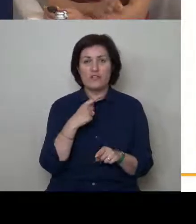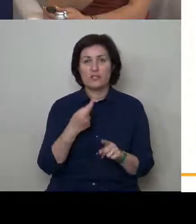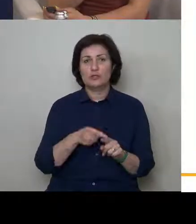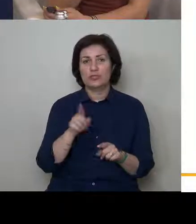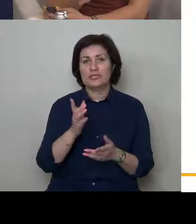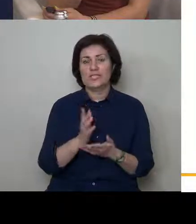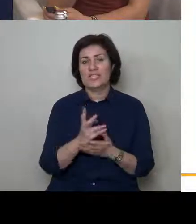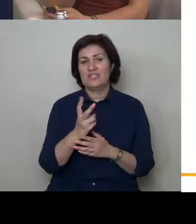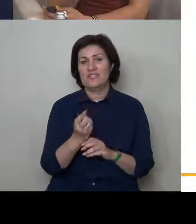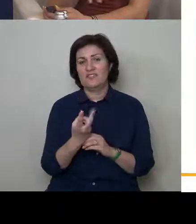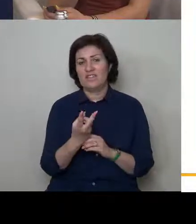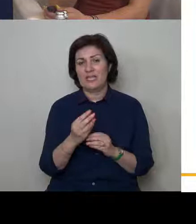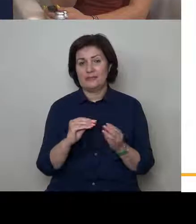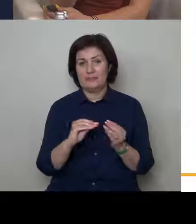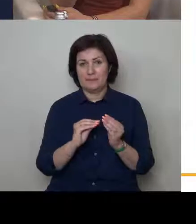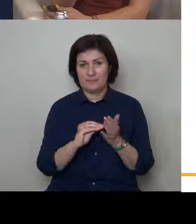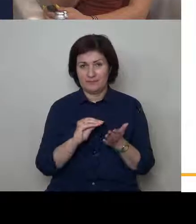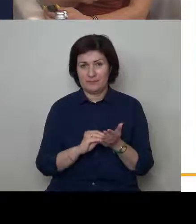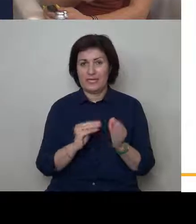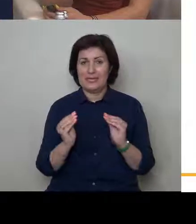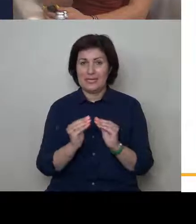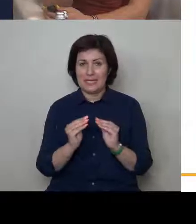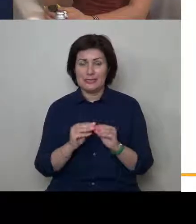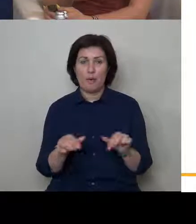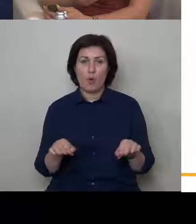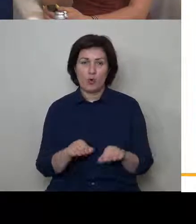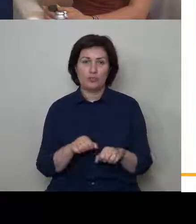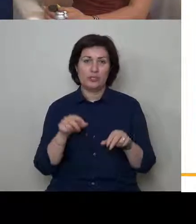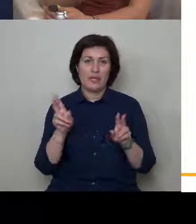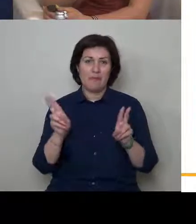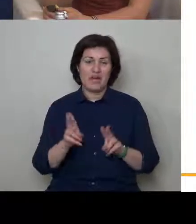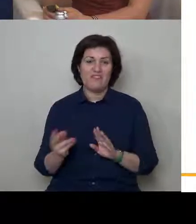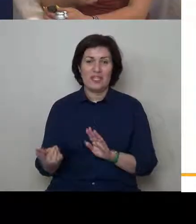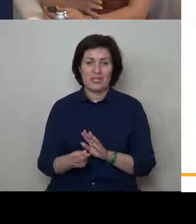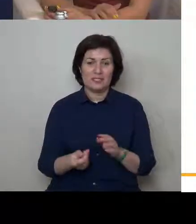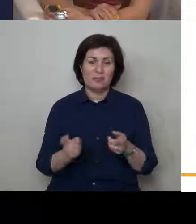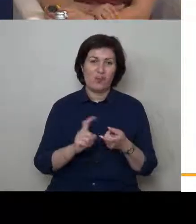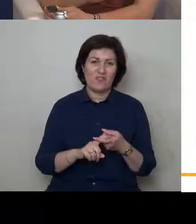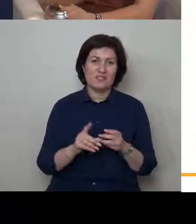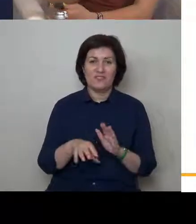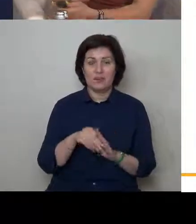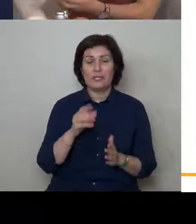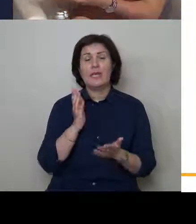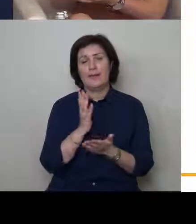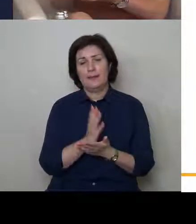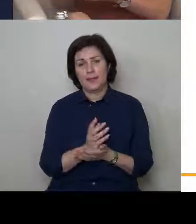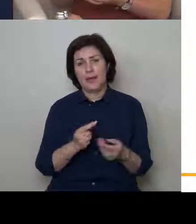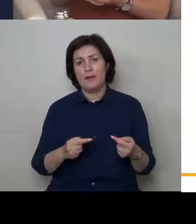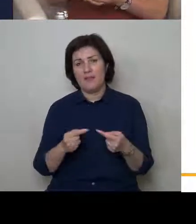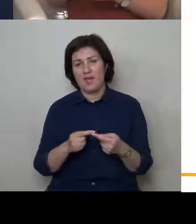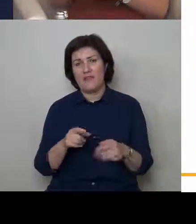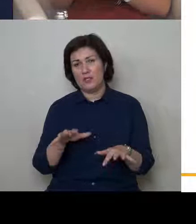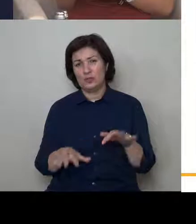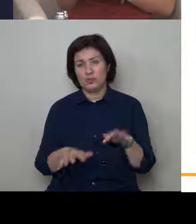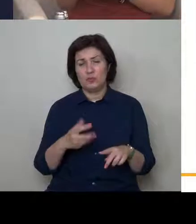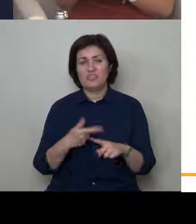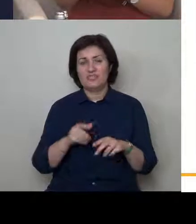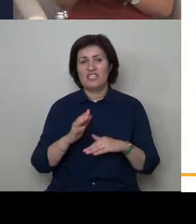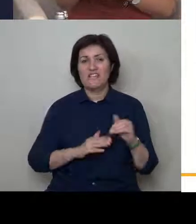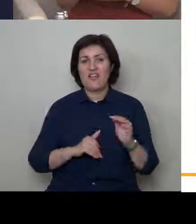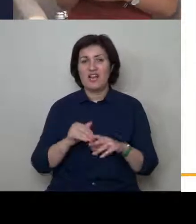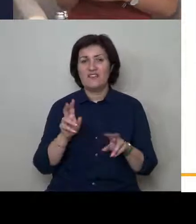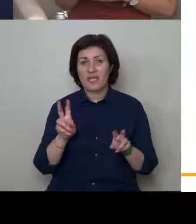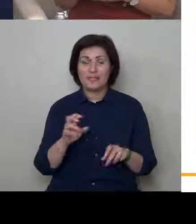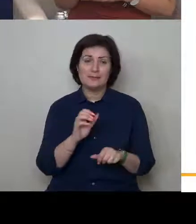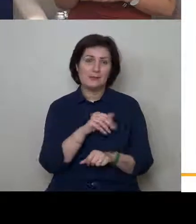hryvnias, this is true about the voter and the one who offers it, then it should rather be considered